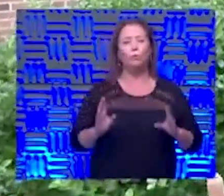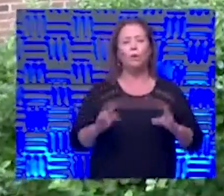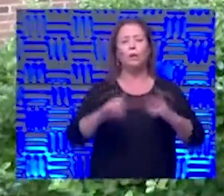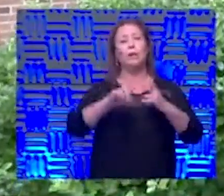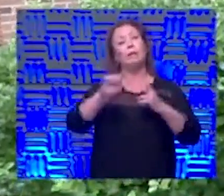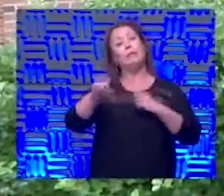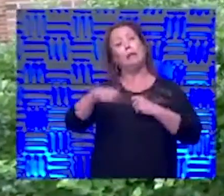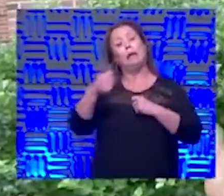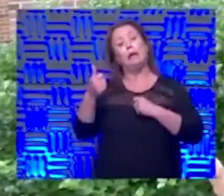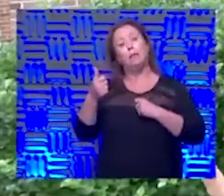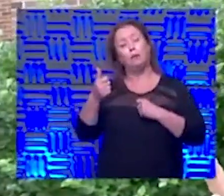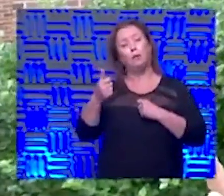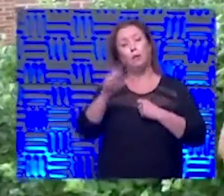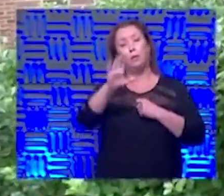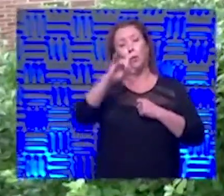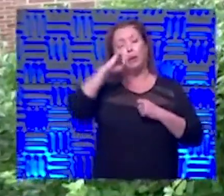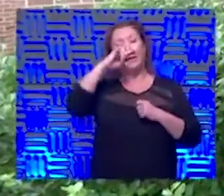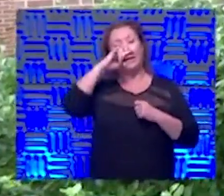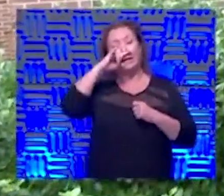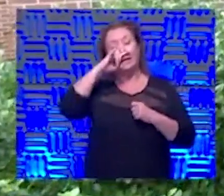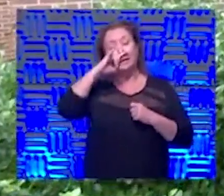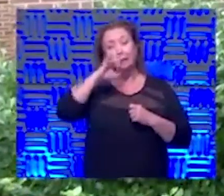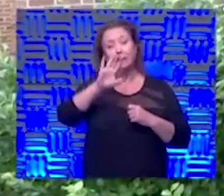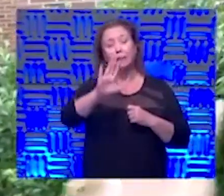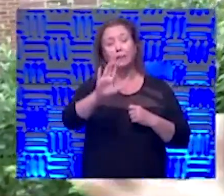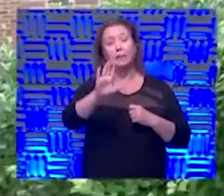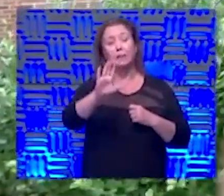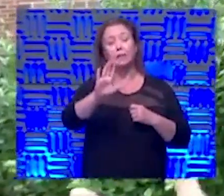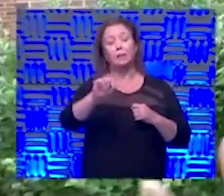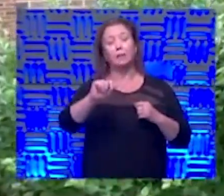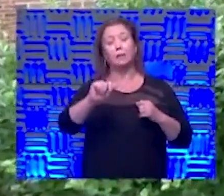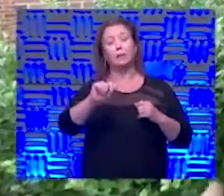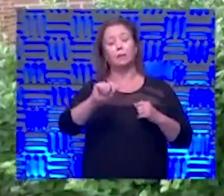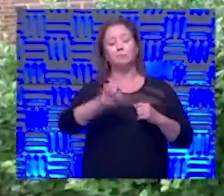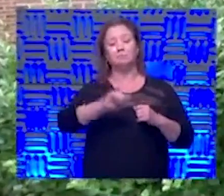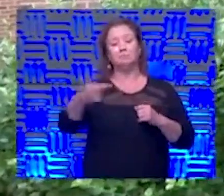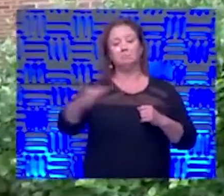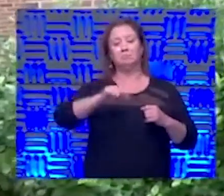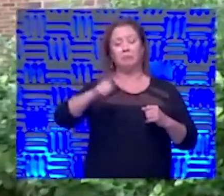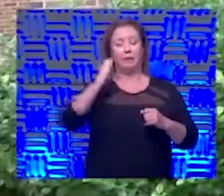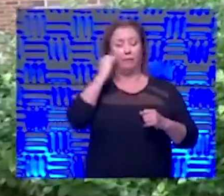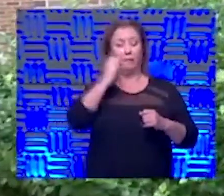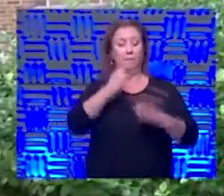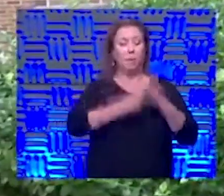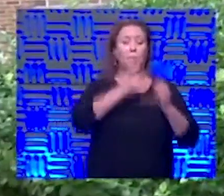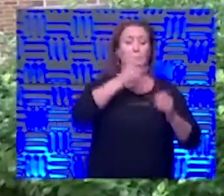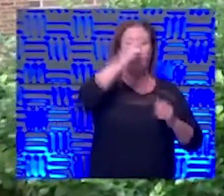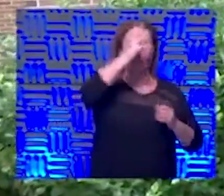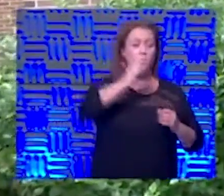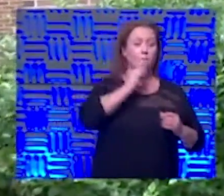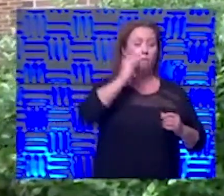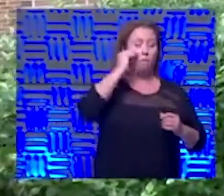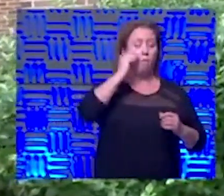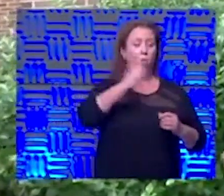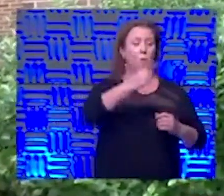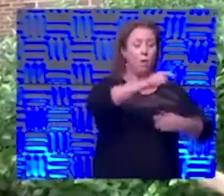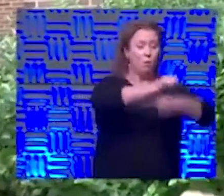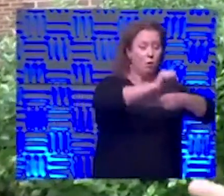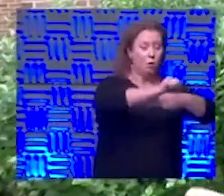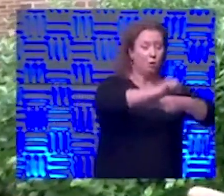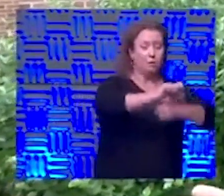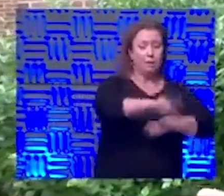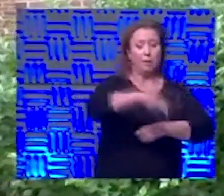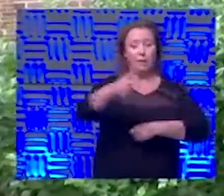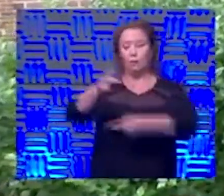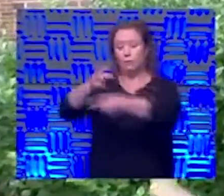piece of this is with your kids. Tag team. If you have two parents at home, one of you gets dedicated work time while the other is